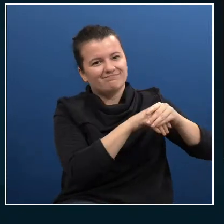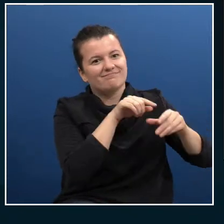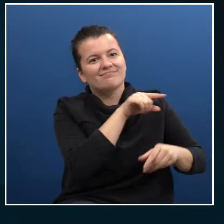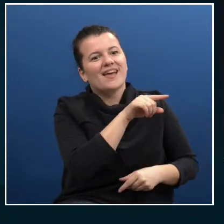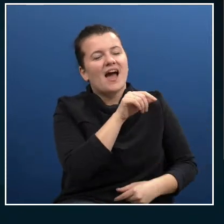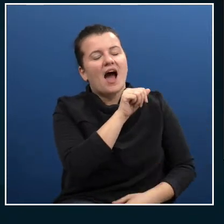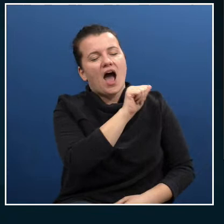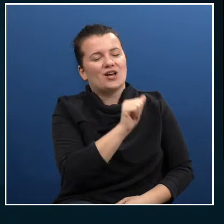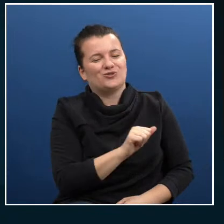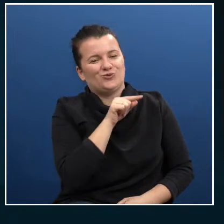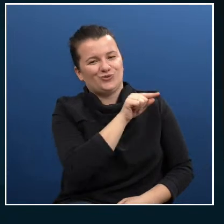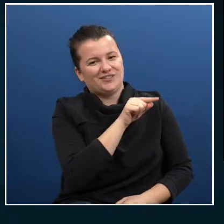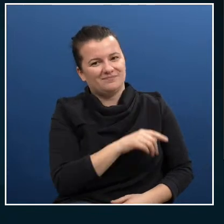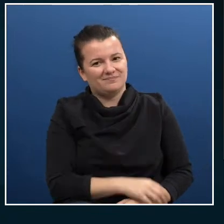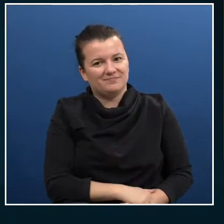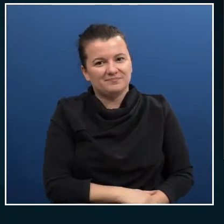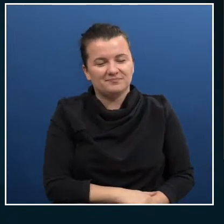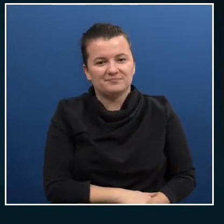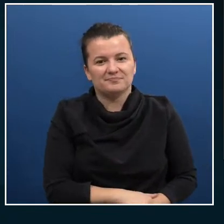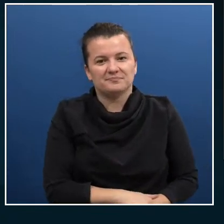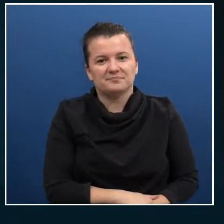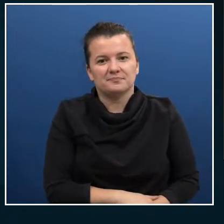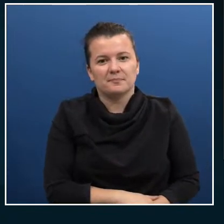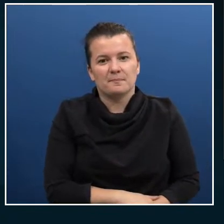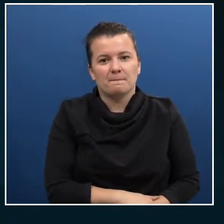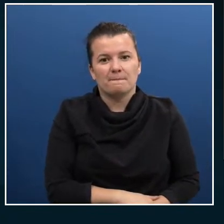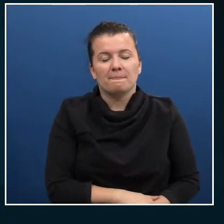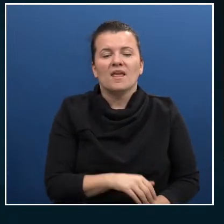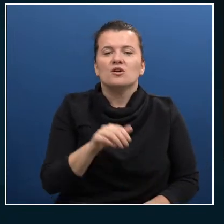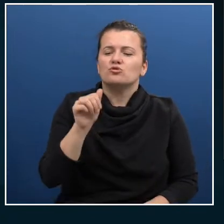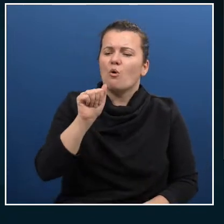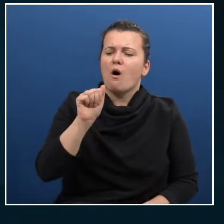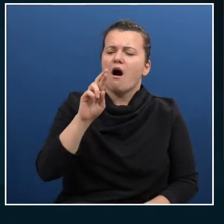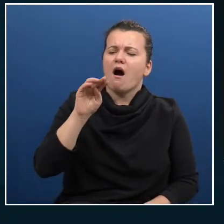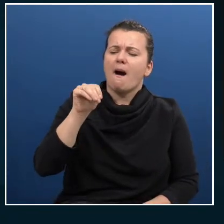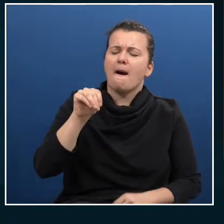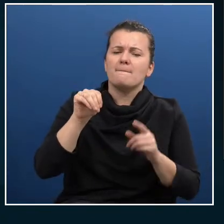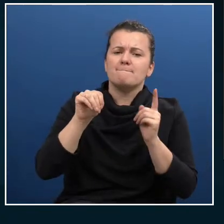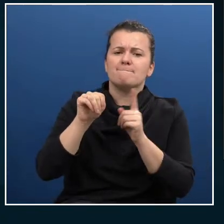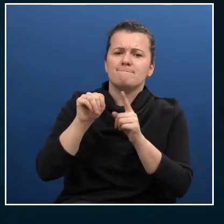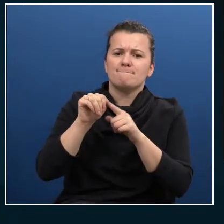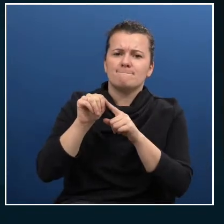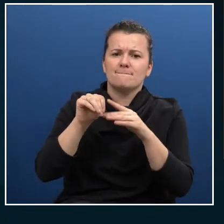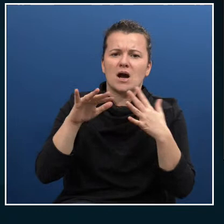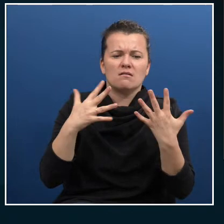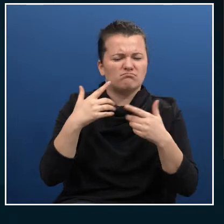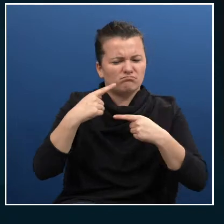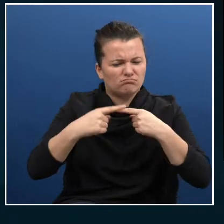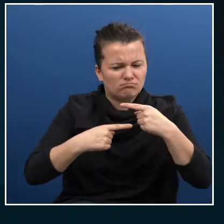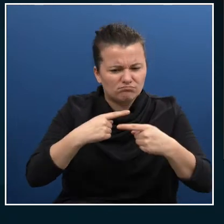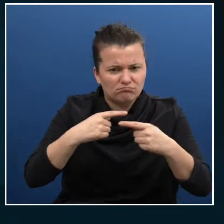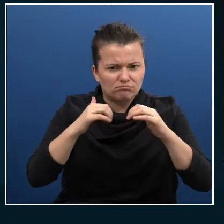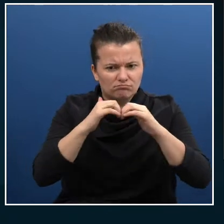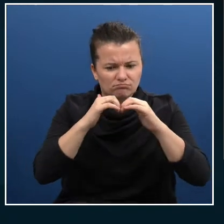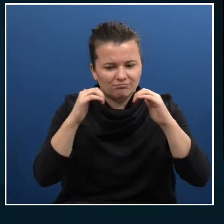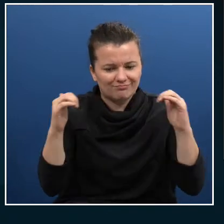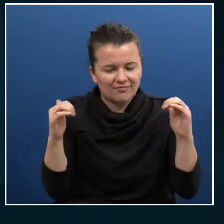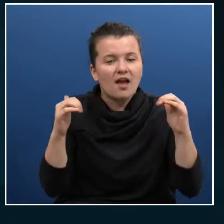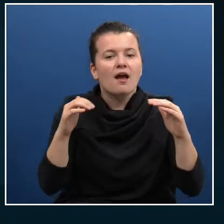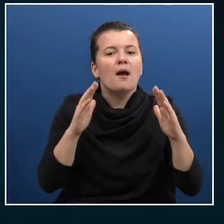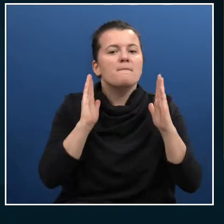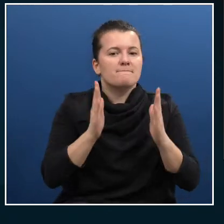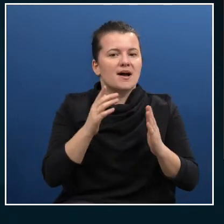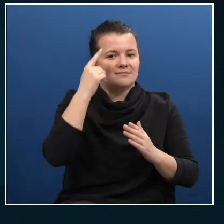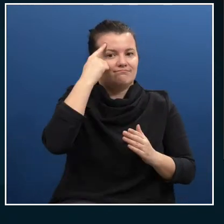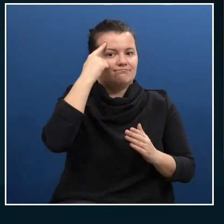to further dive into ARM, of course, we had to start, if we're talking about automation and not going through